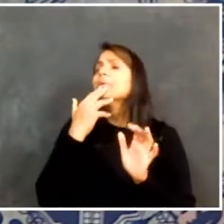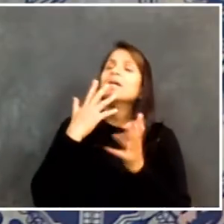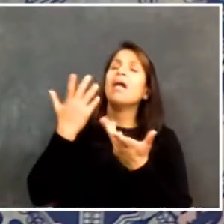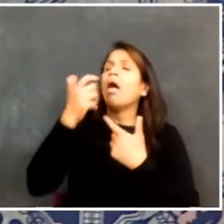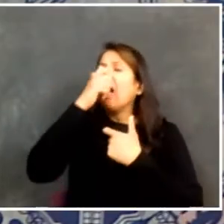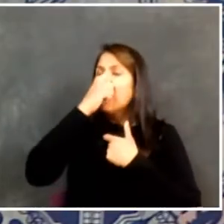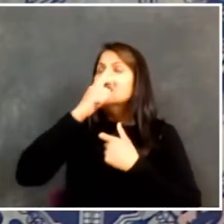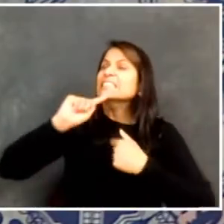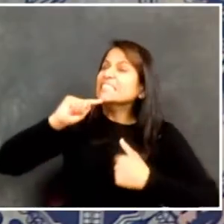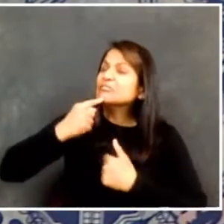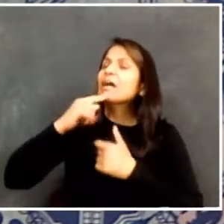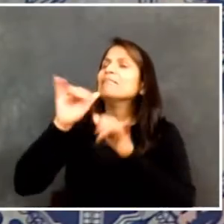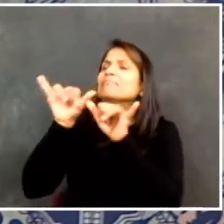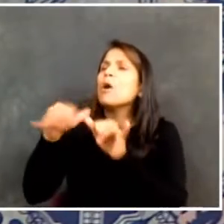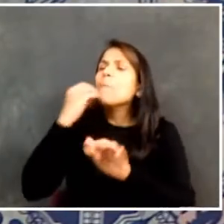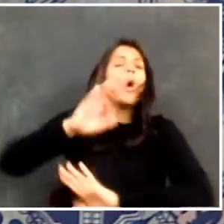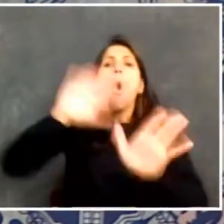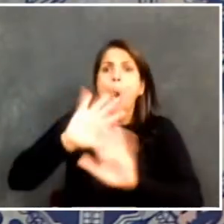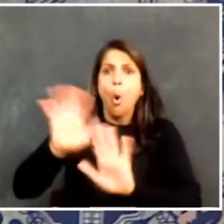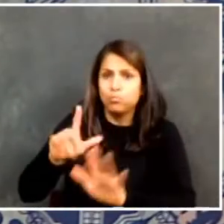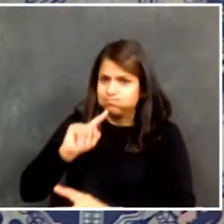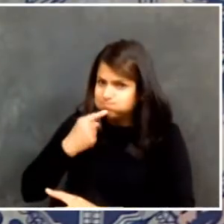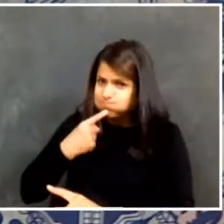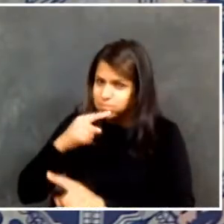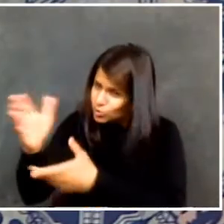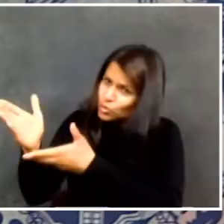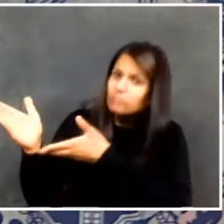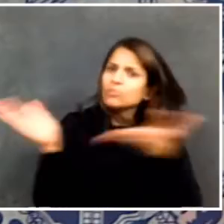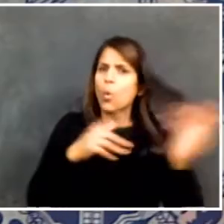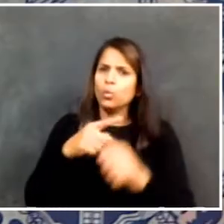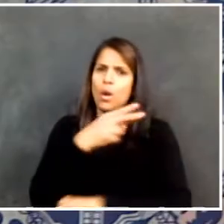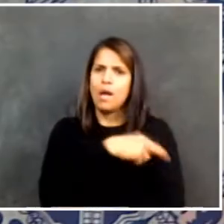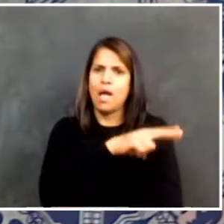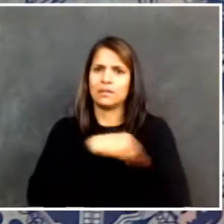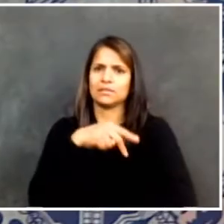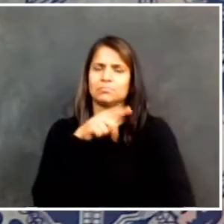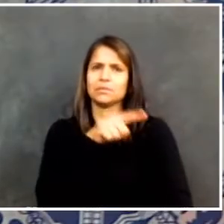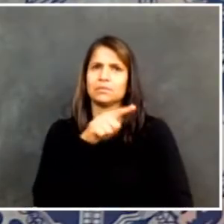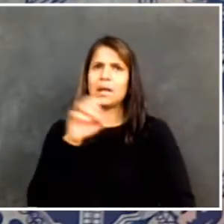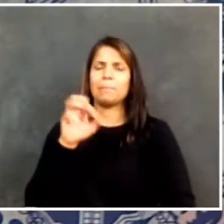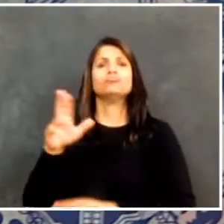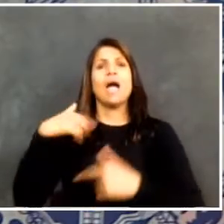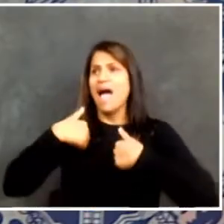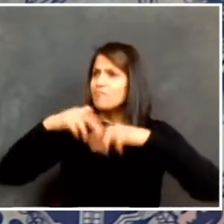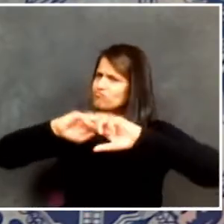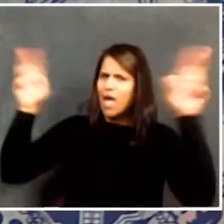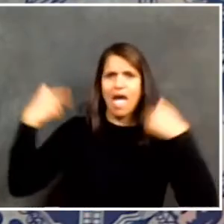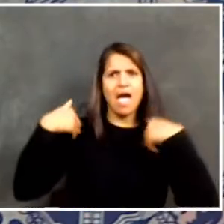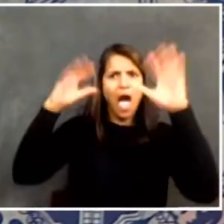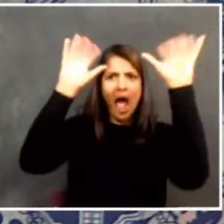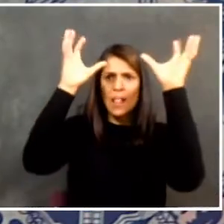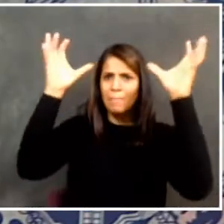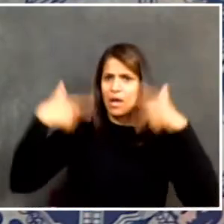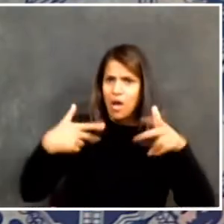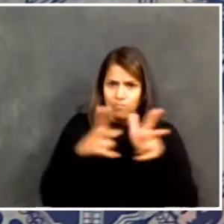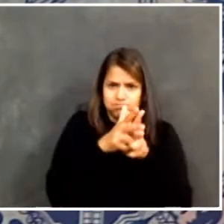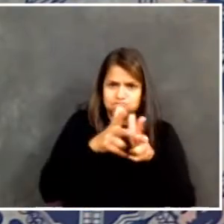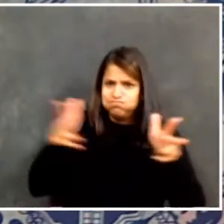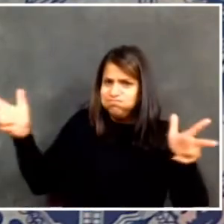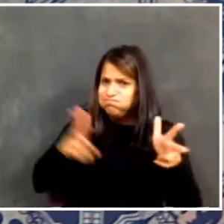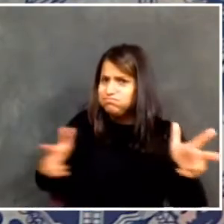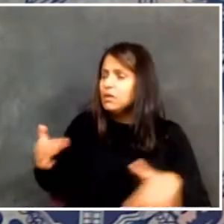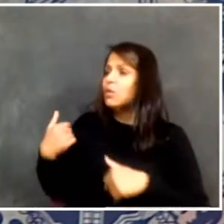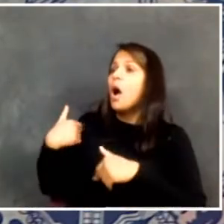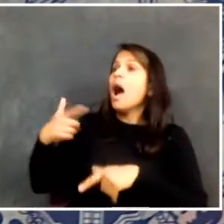anyone who they saw signs of danger, they brought in. And even when the going was toughest at places like